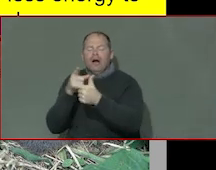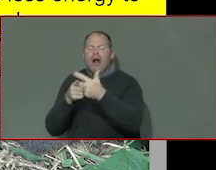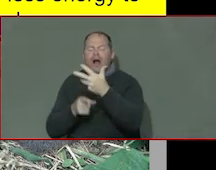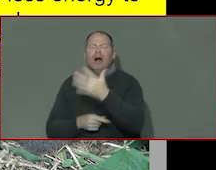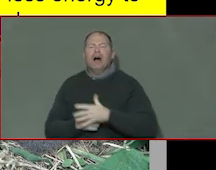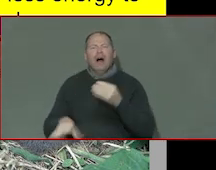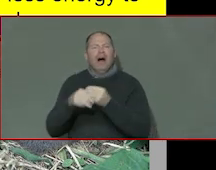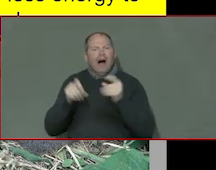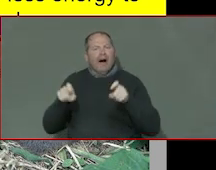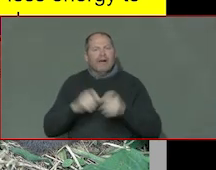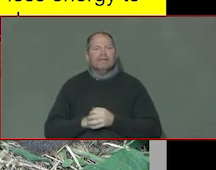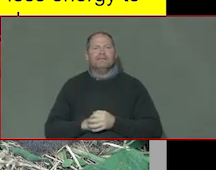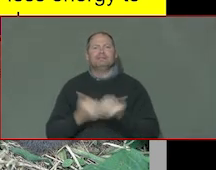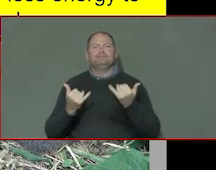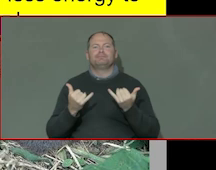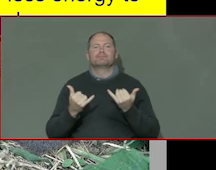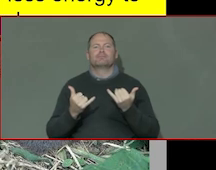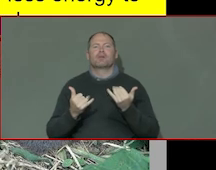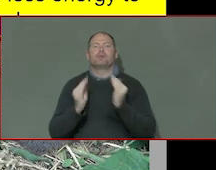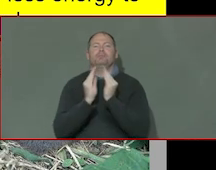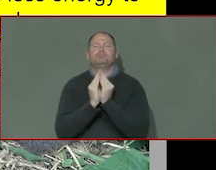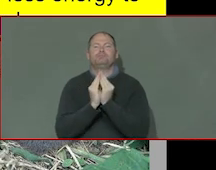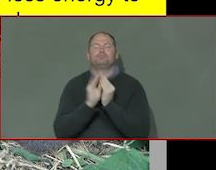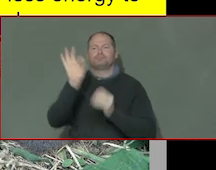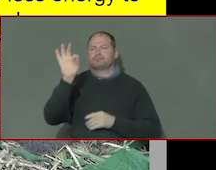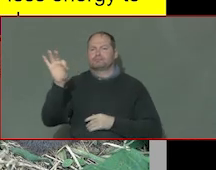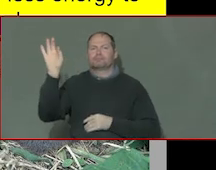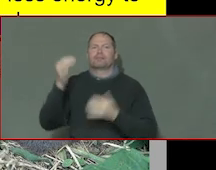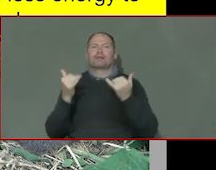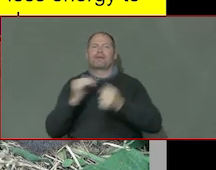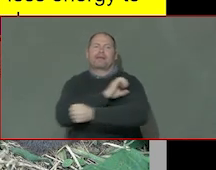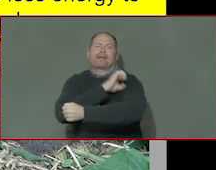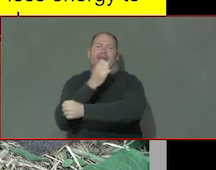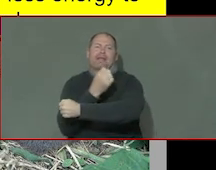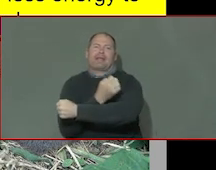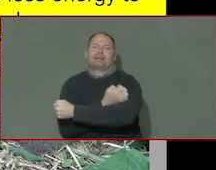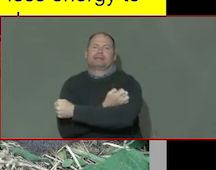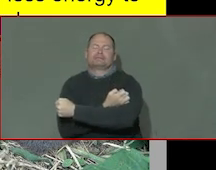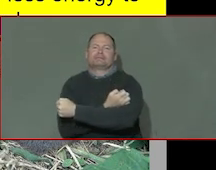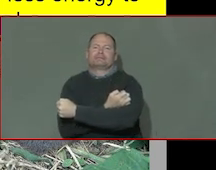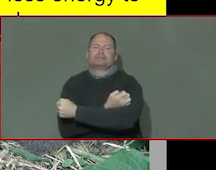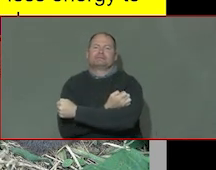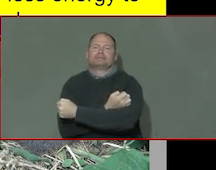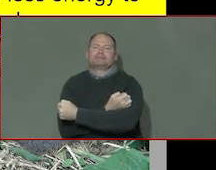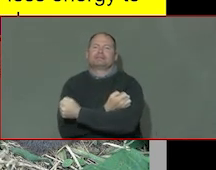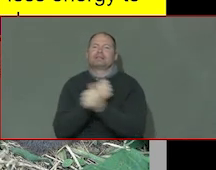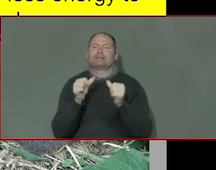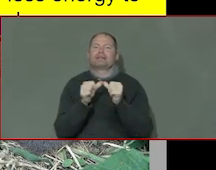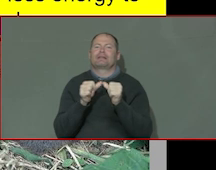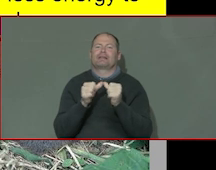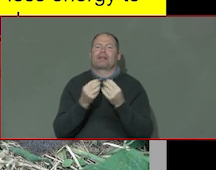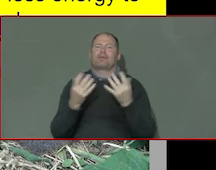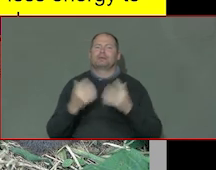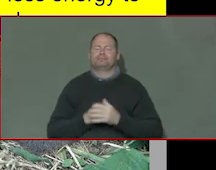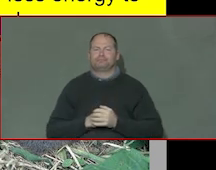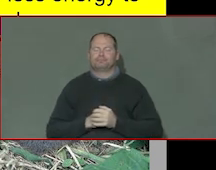then do you see the 6 mark? It's about the amount of energy that the egg provided. So make sure that you link them together,